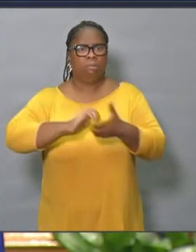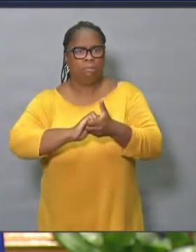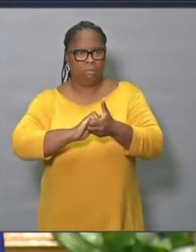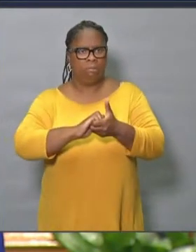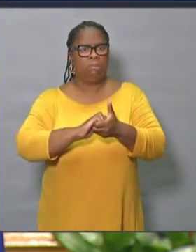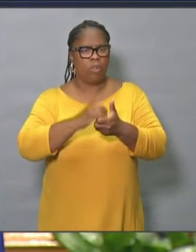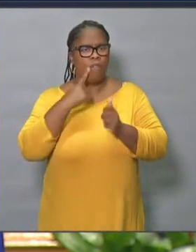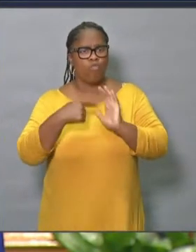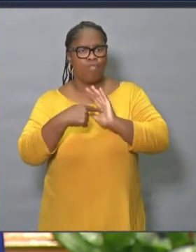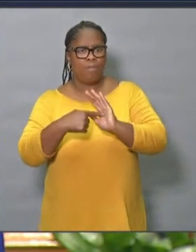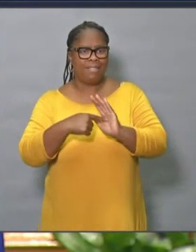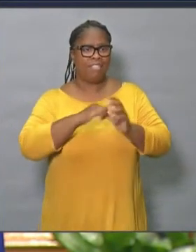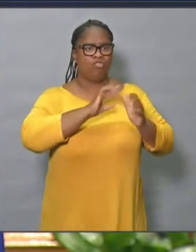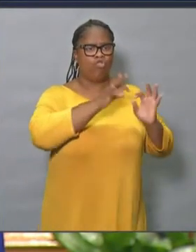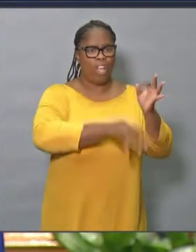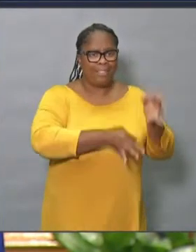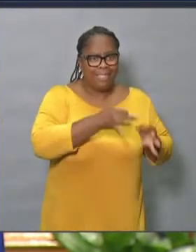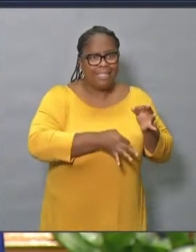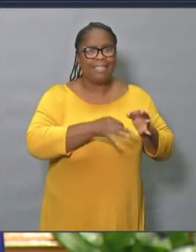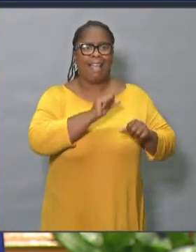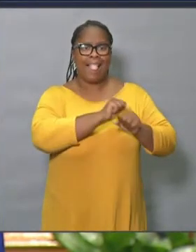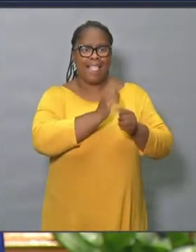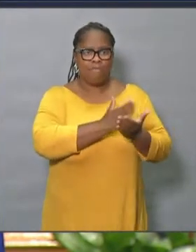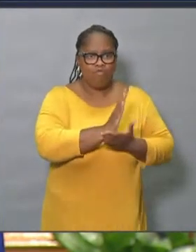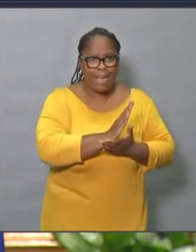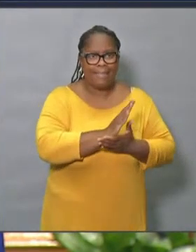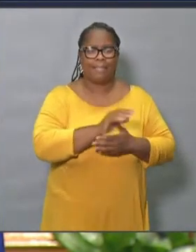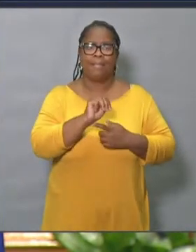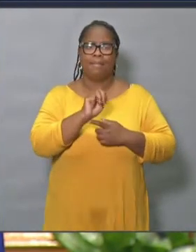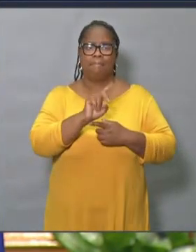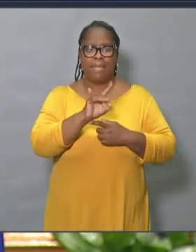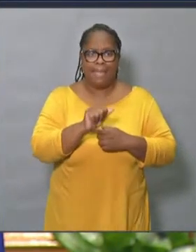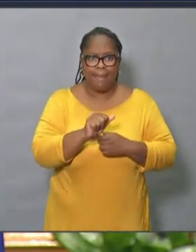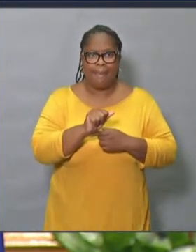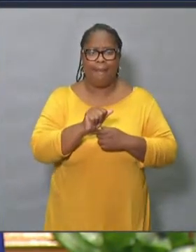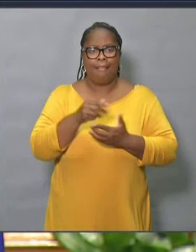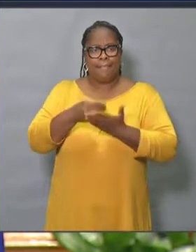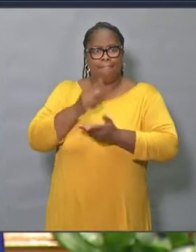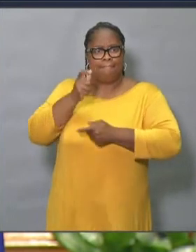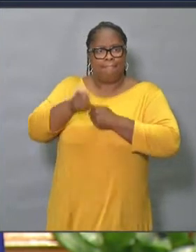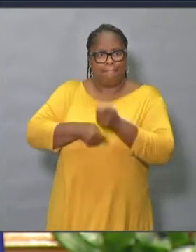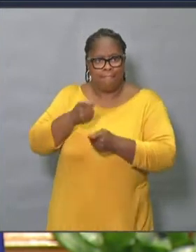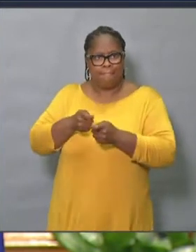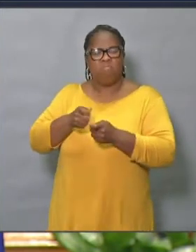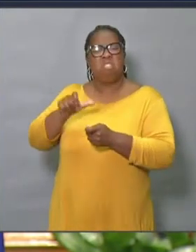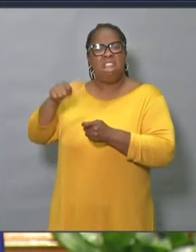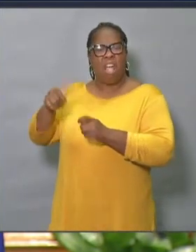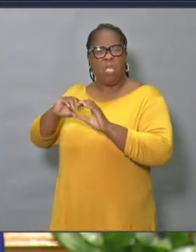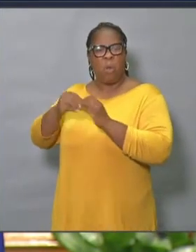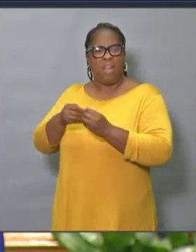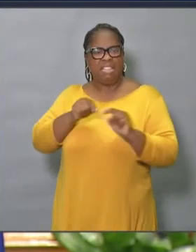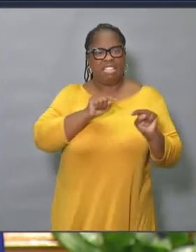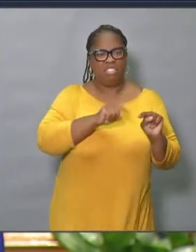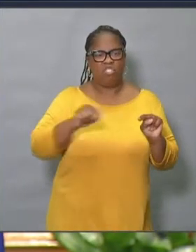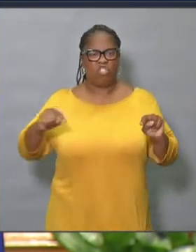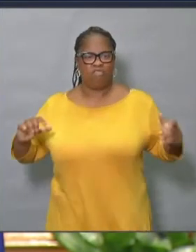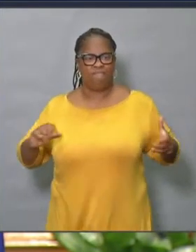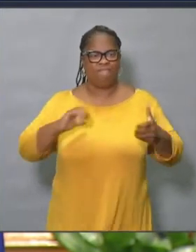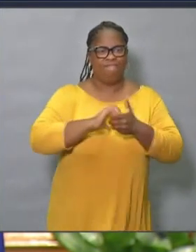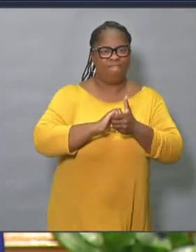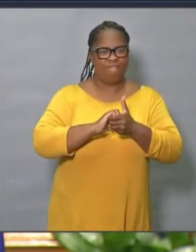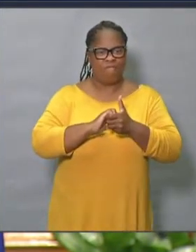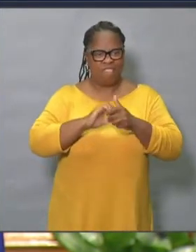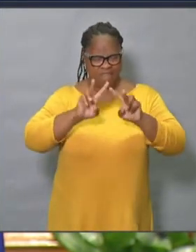representing justice, labor rights, media, philanthropy, and other organizations to address the root cause of